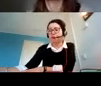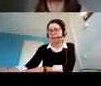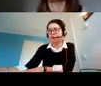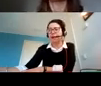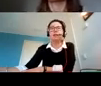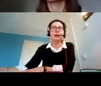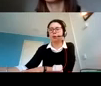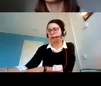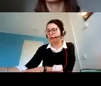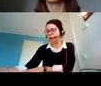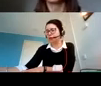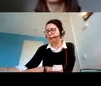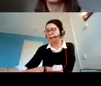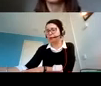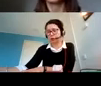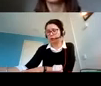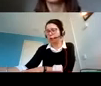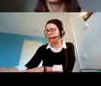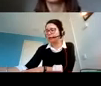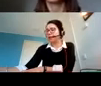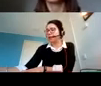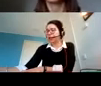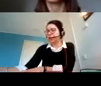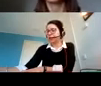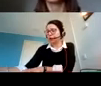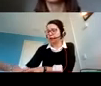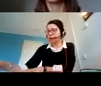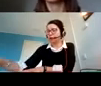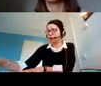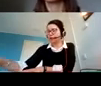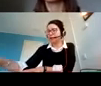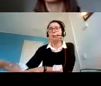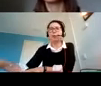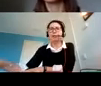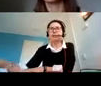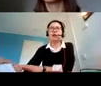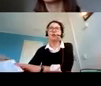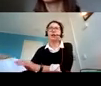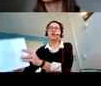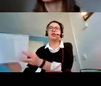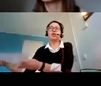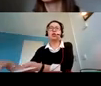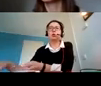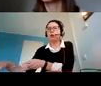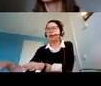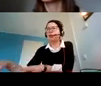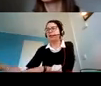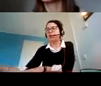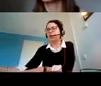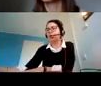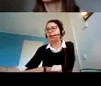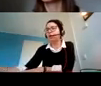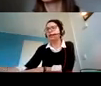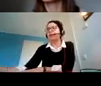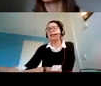of business at the Temple University in Rome. She is also co-founding and president of the Association of Human Rights